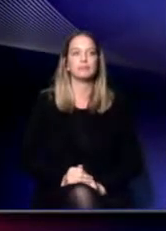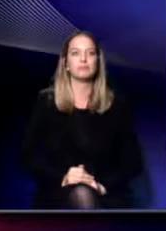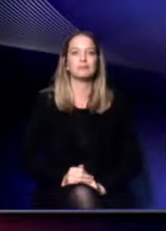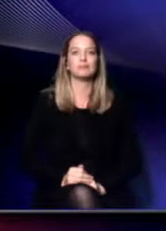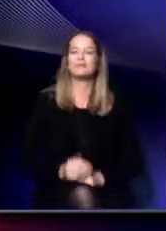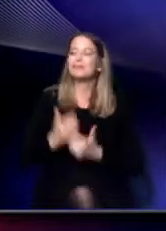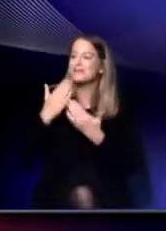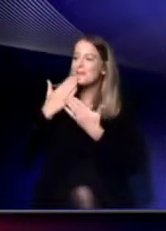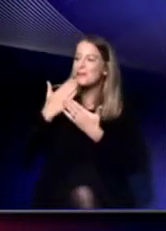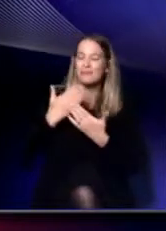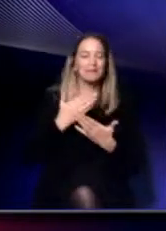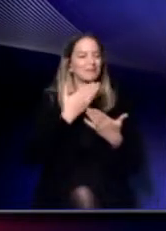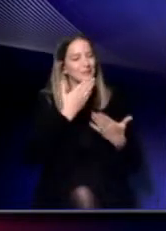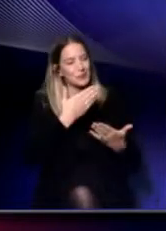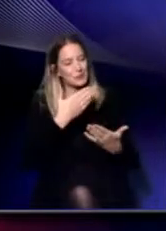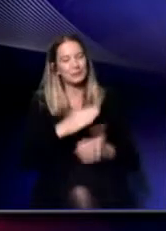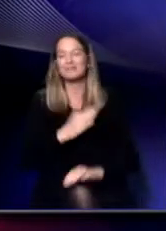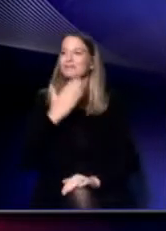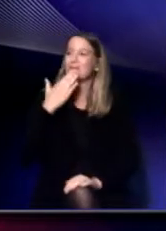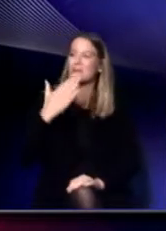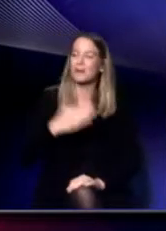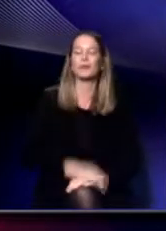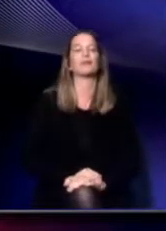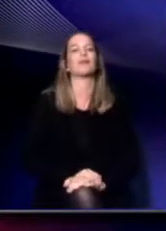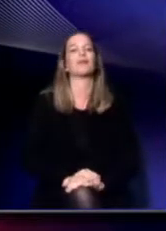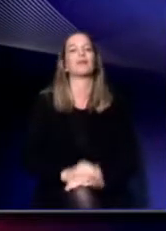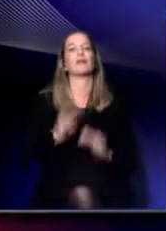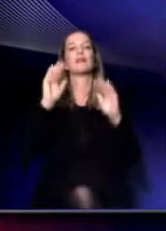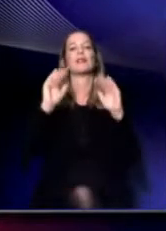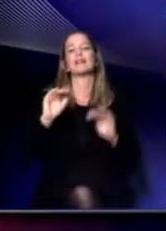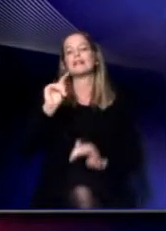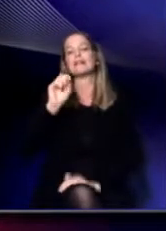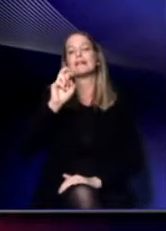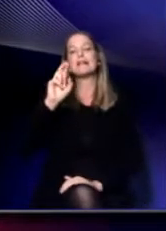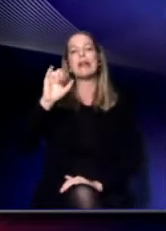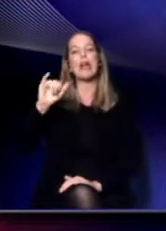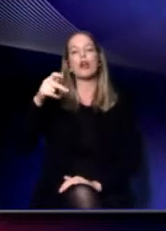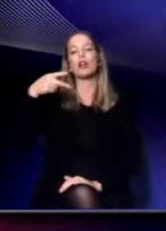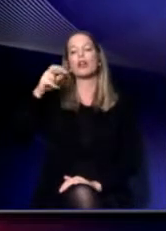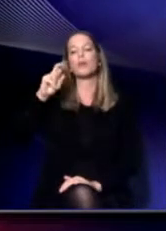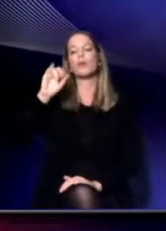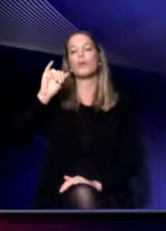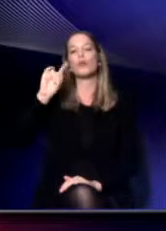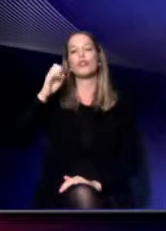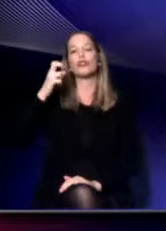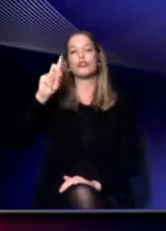Thank you for your time. Thank you very much. Thank you. Next is Terry Pritchard, Operations.